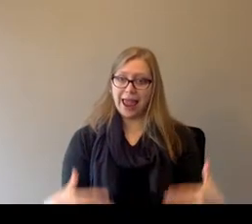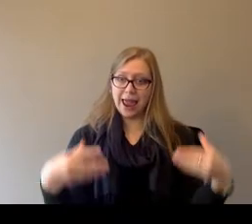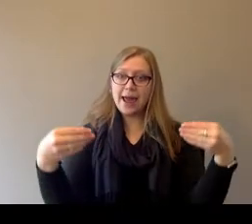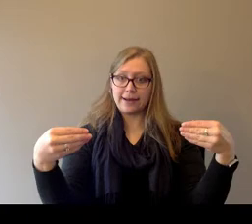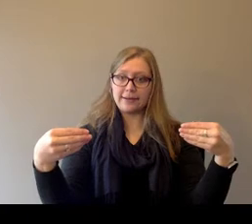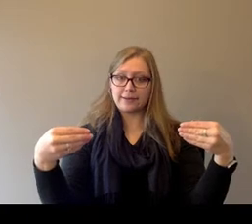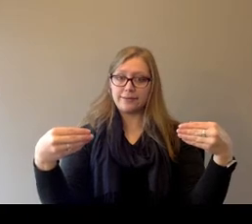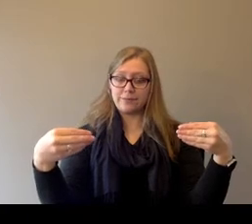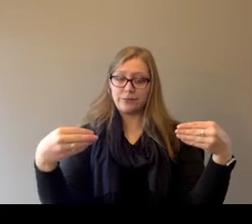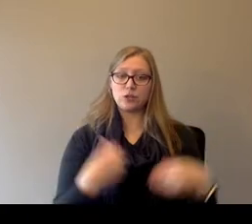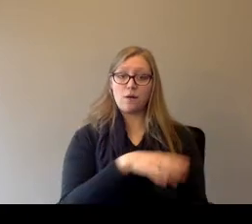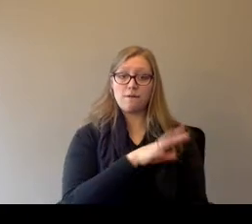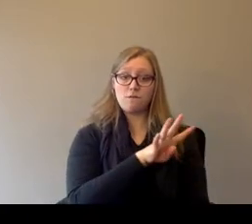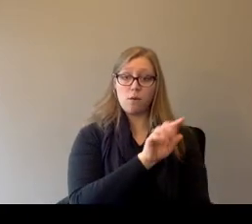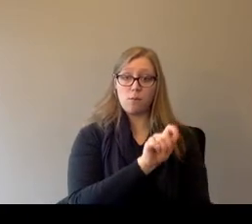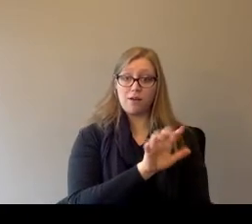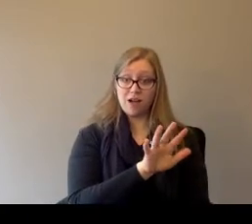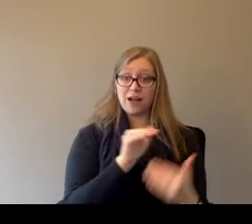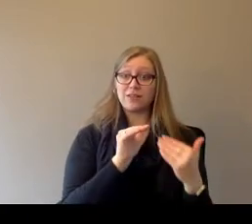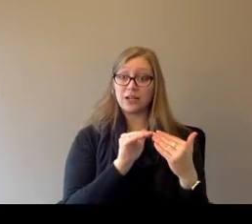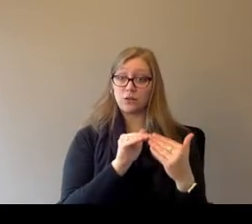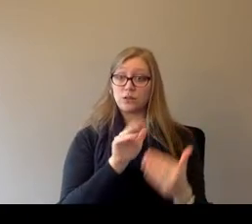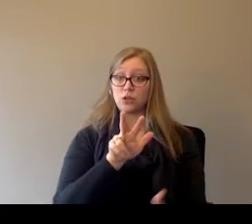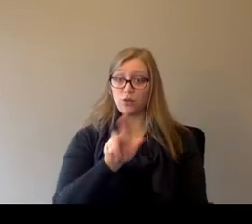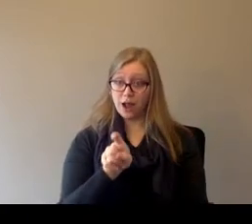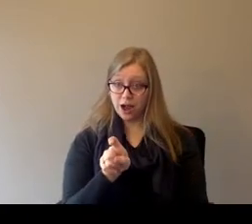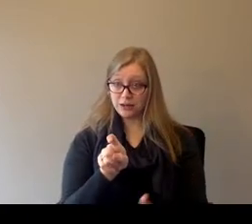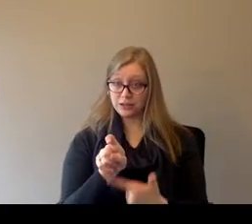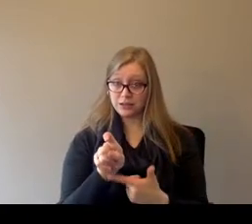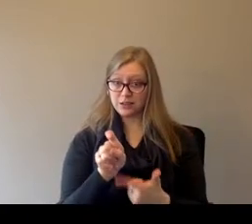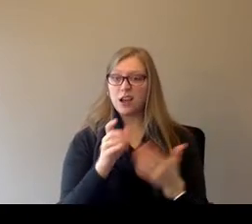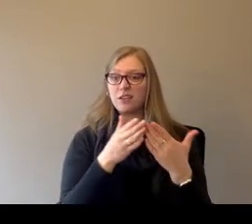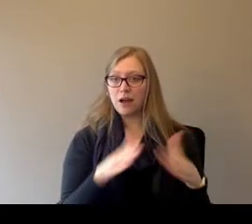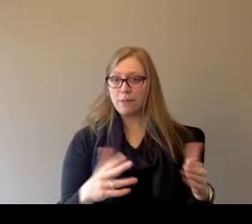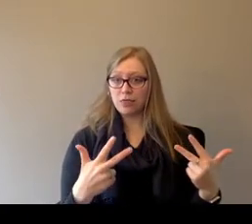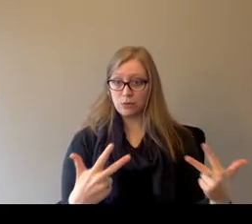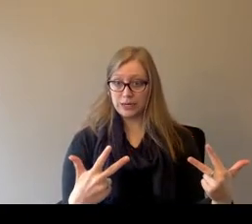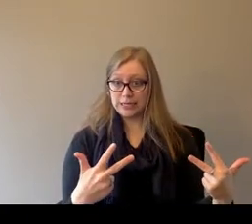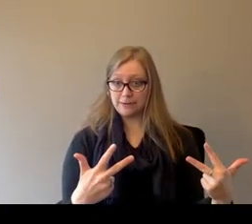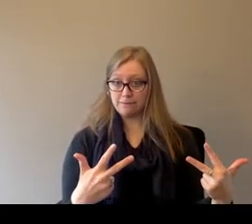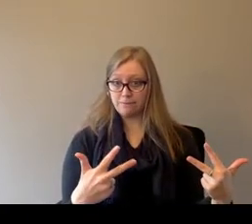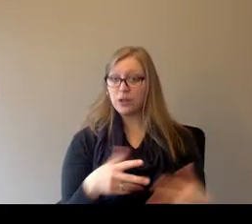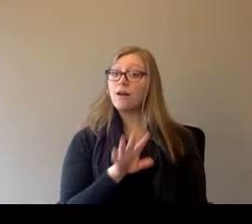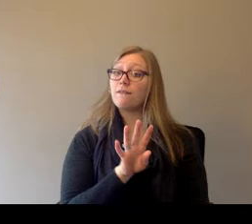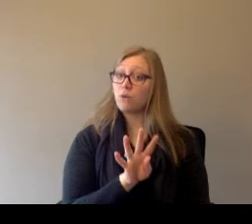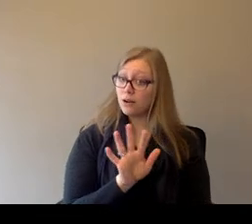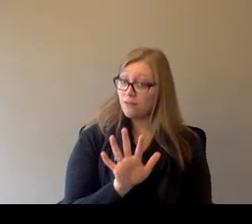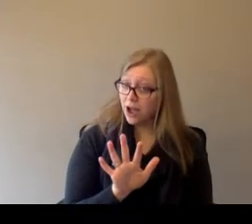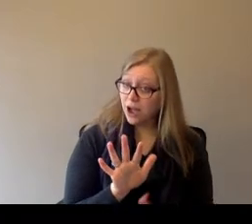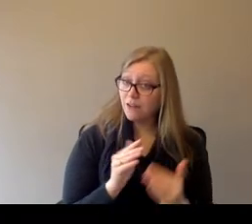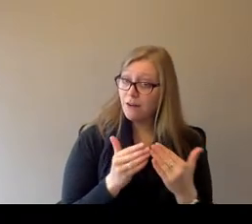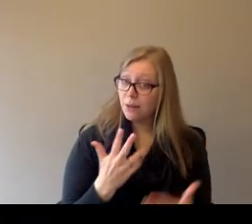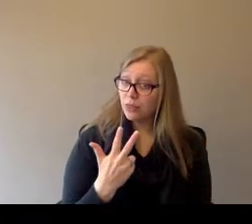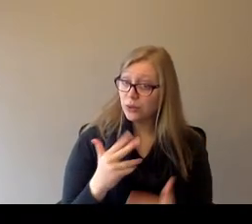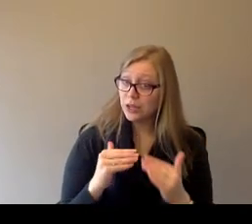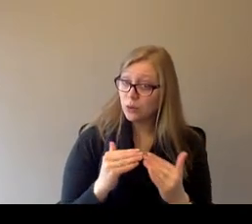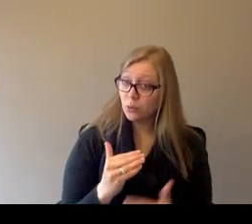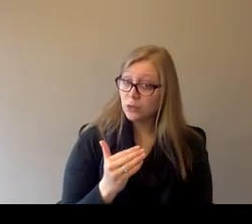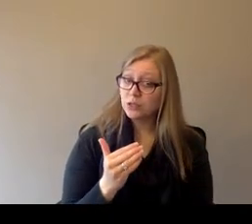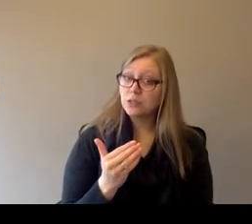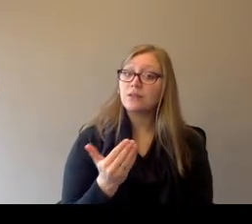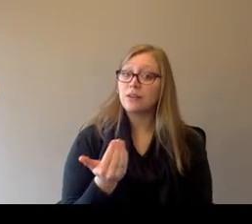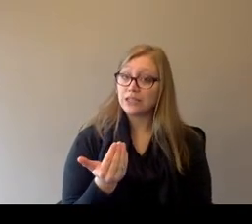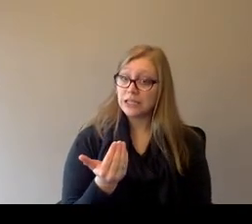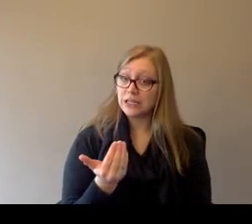3x. And then we divide by 3. And I know 45 divided by 3 is 15, so 4.5 divided